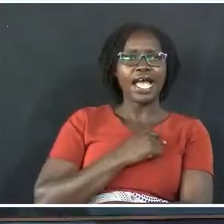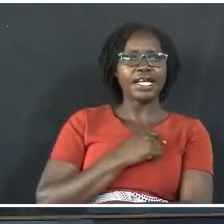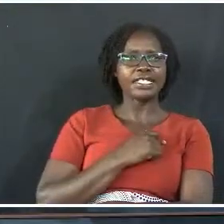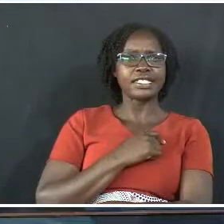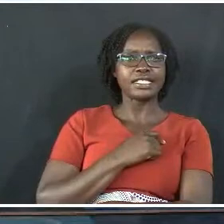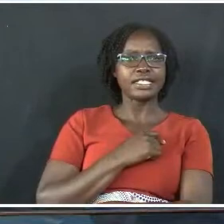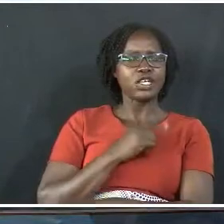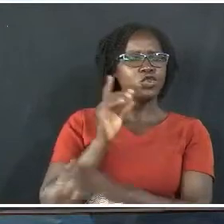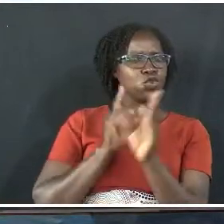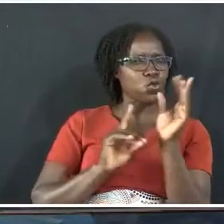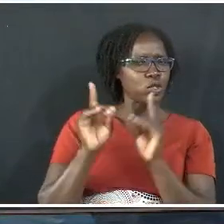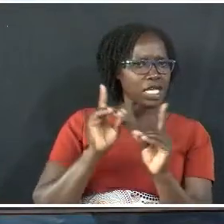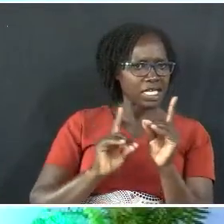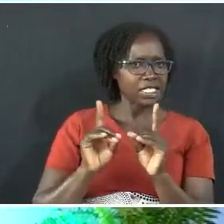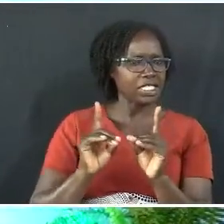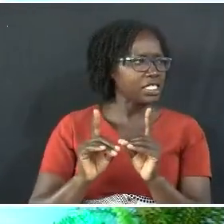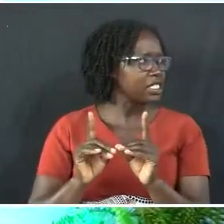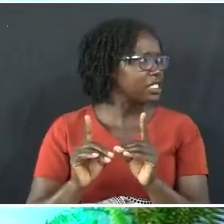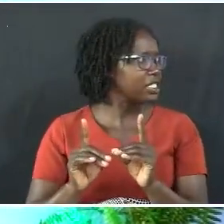doubt.